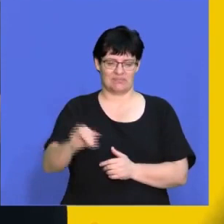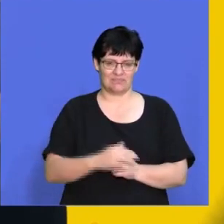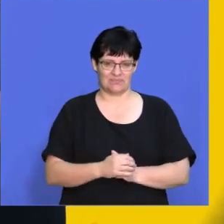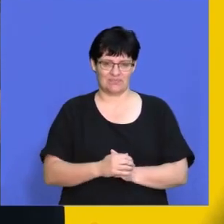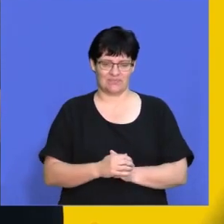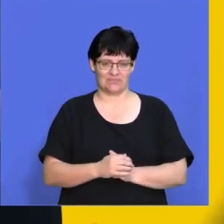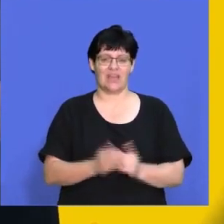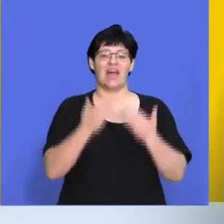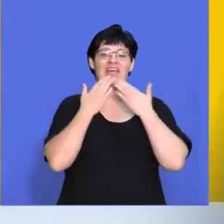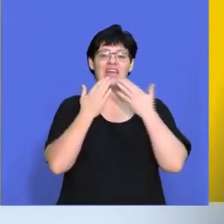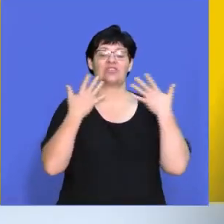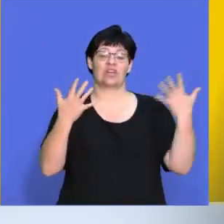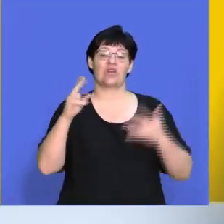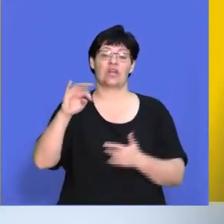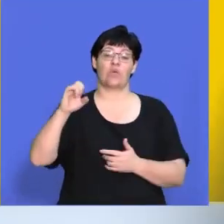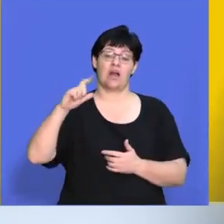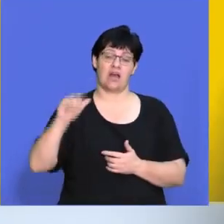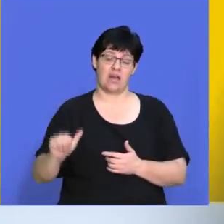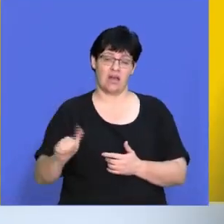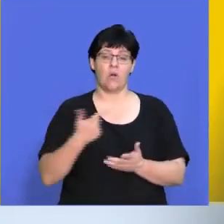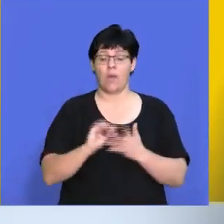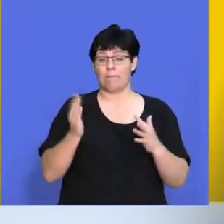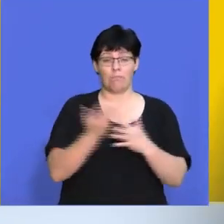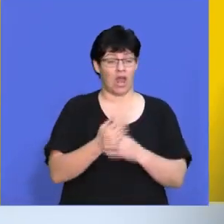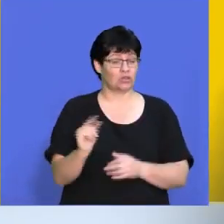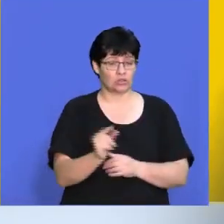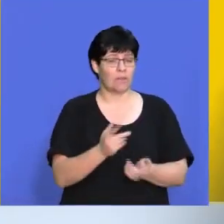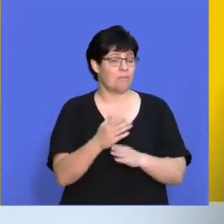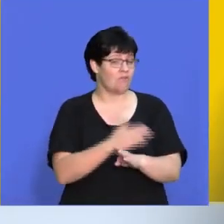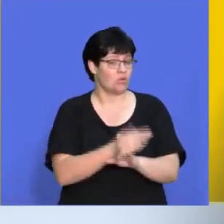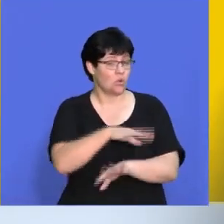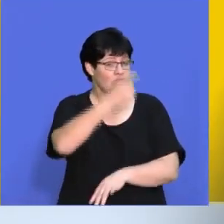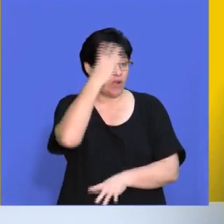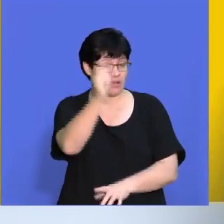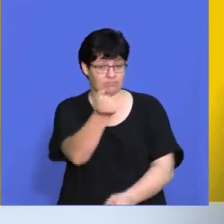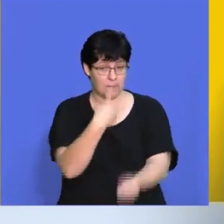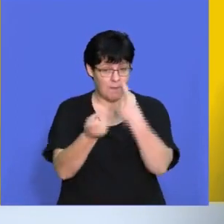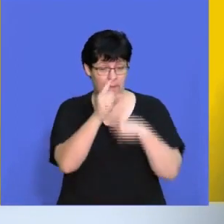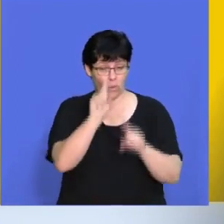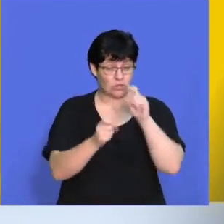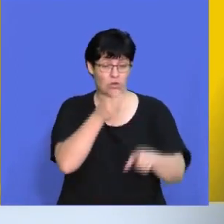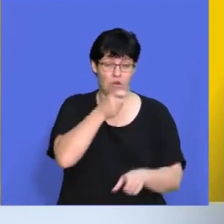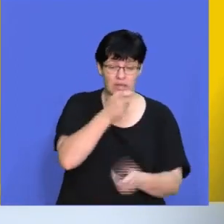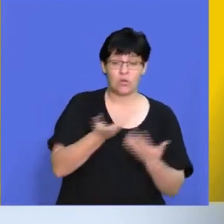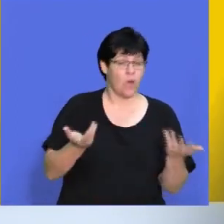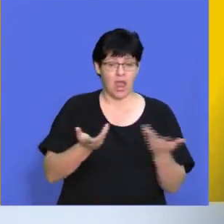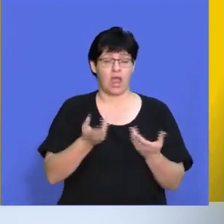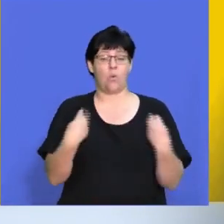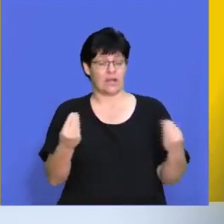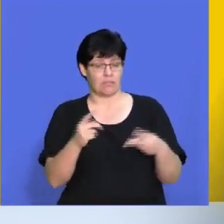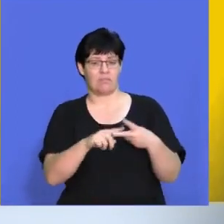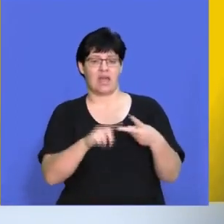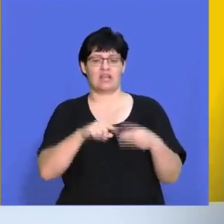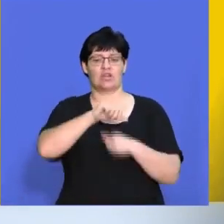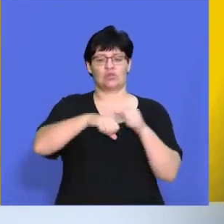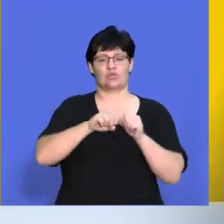back over to Luni. Thank you so much, Nicola. Guys, we are going to take a break. Before we do, don't forget to send us your questions and comments on WhatsApp